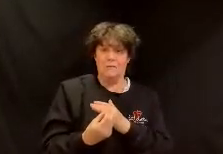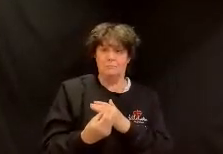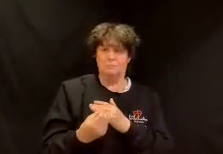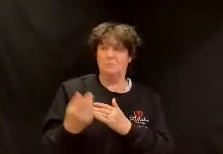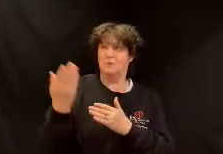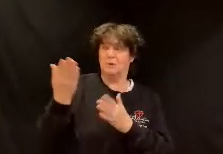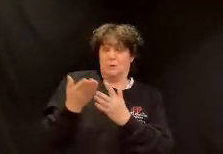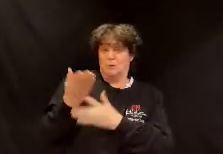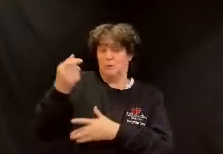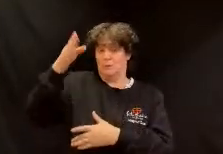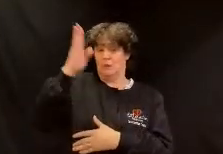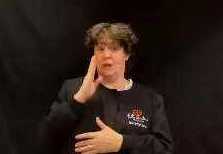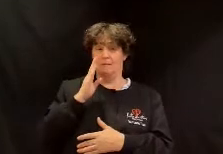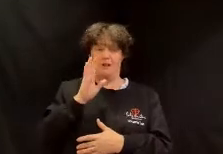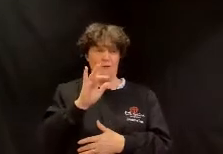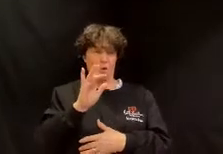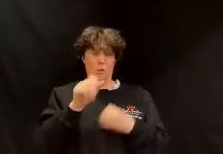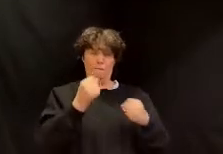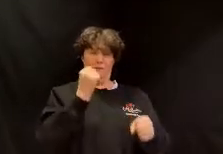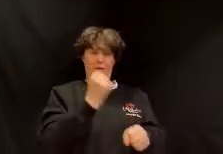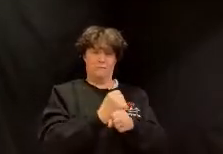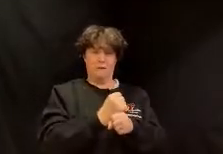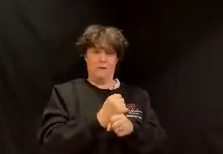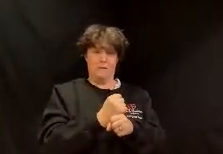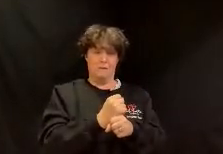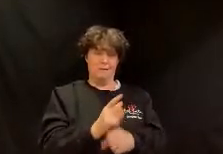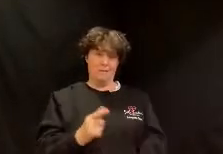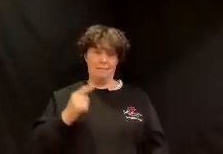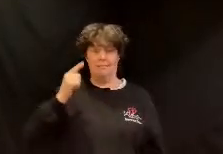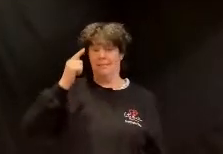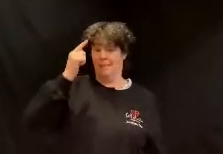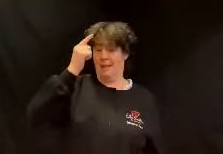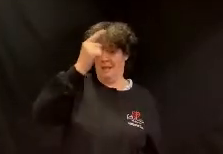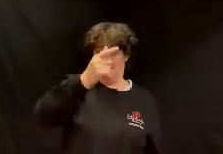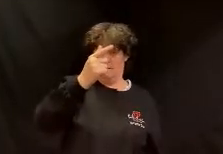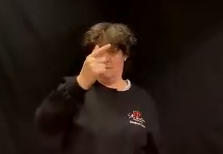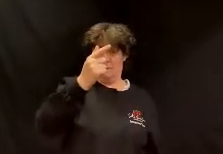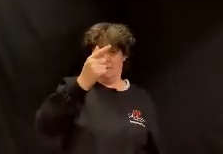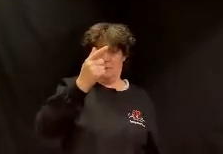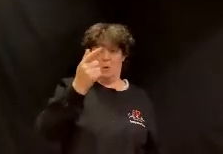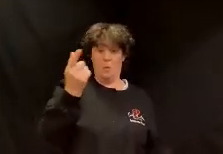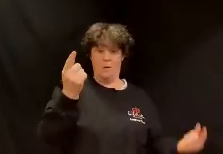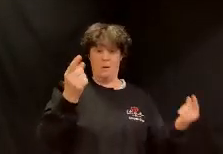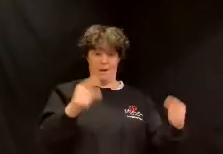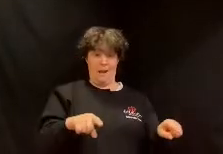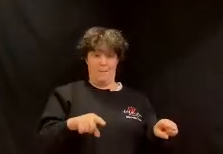25 years. The promise was made. 25 years later is when it came to pass.